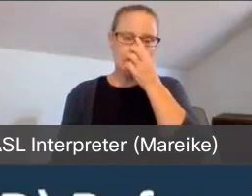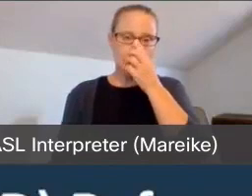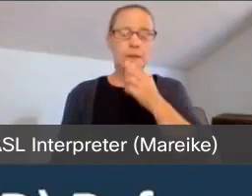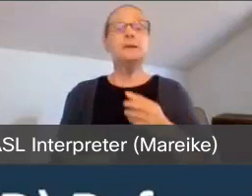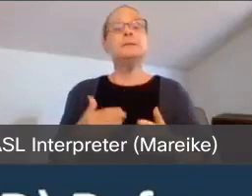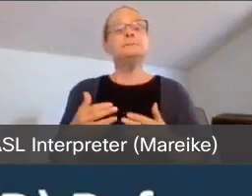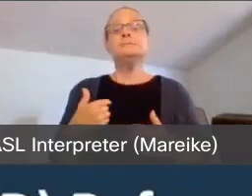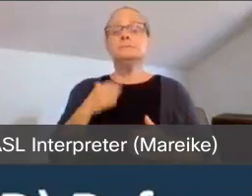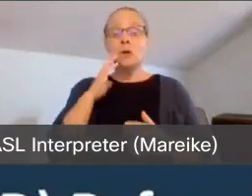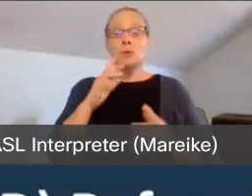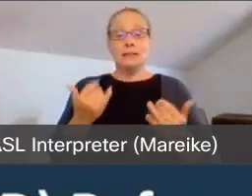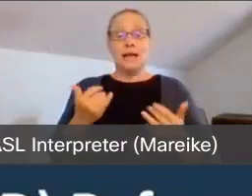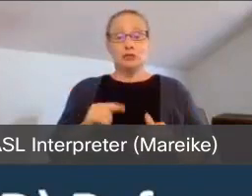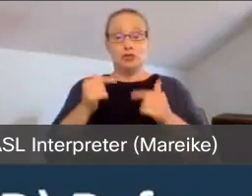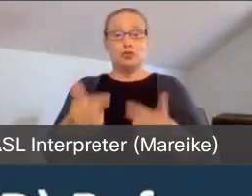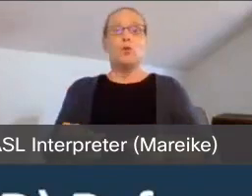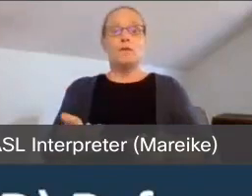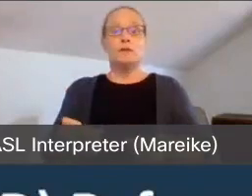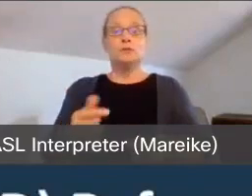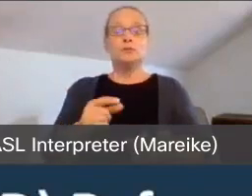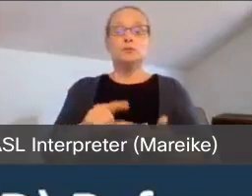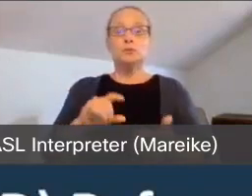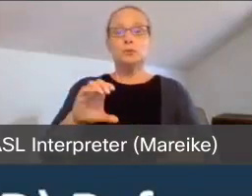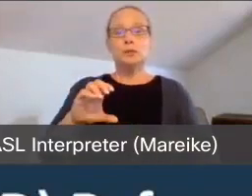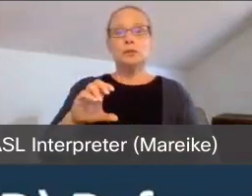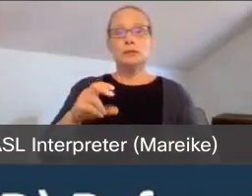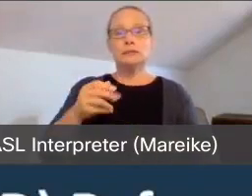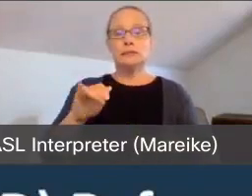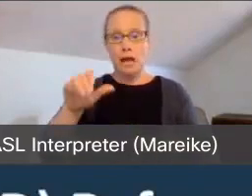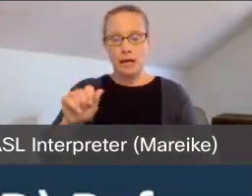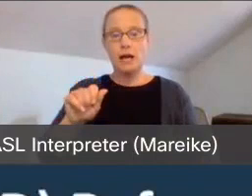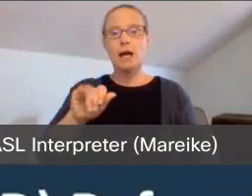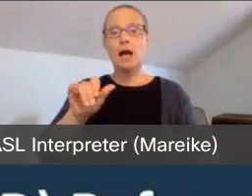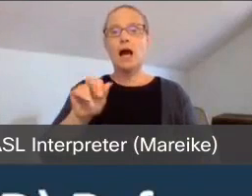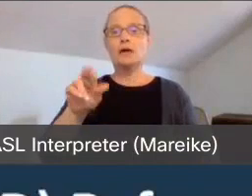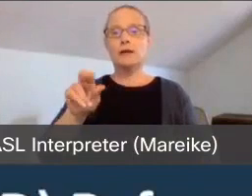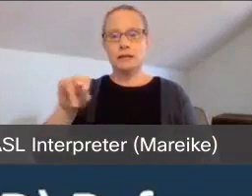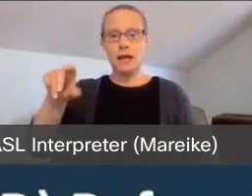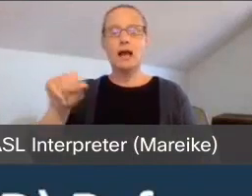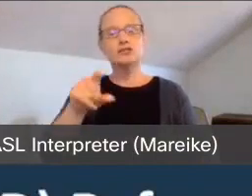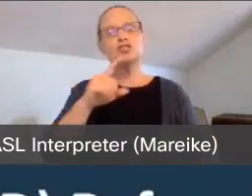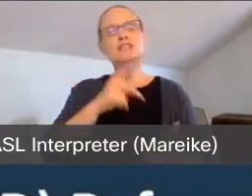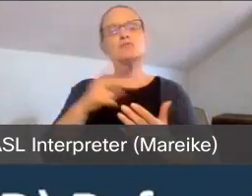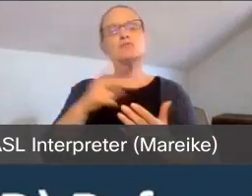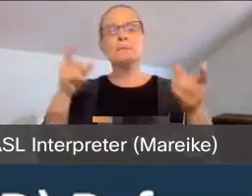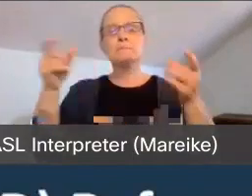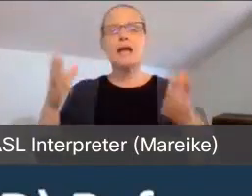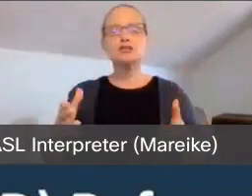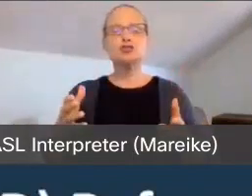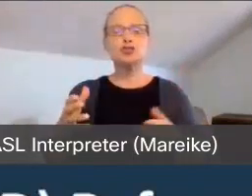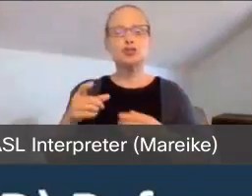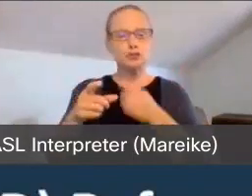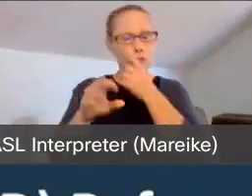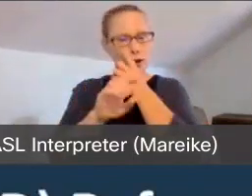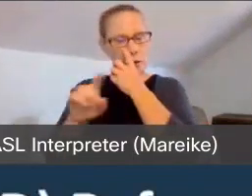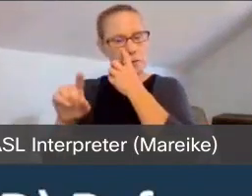So I'm going to turn it over to Kiara Harania, who is the program manager over the 911 Crisis